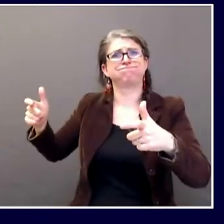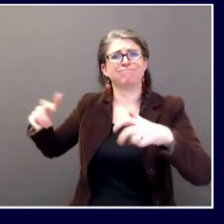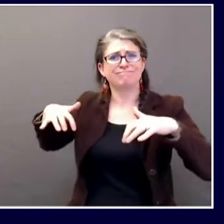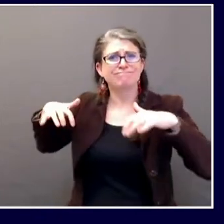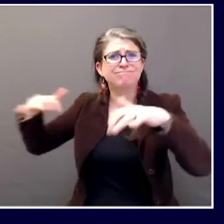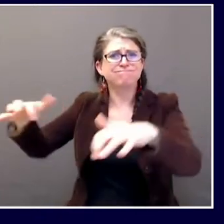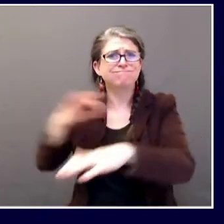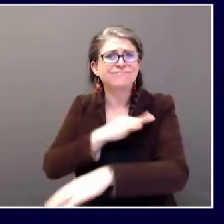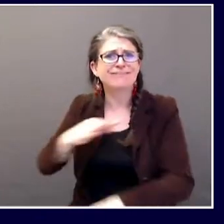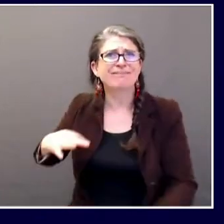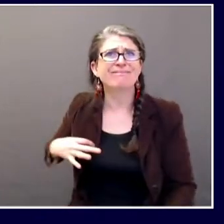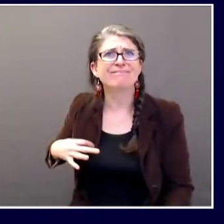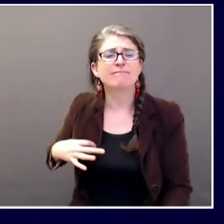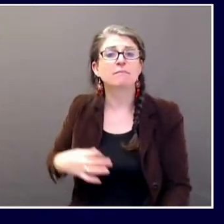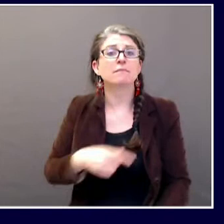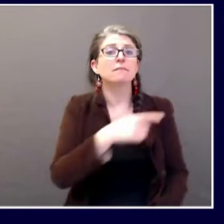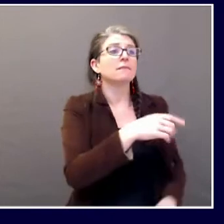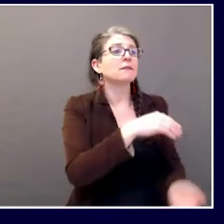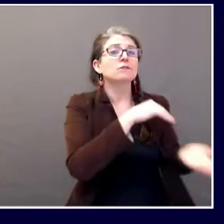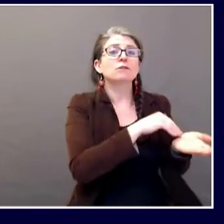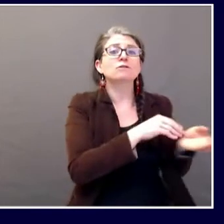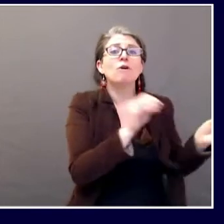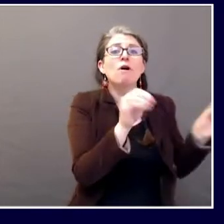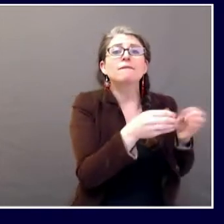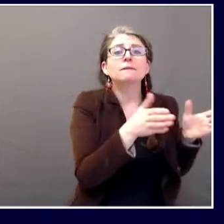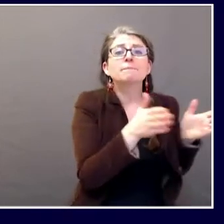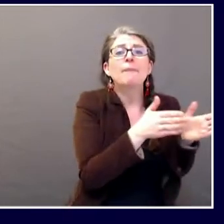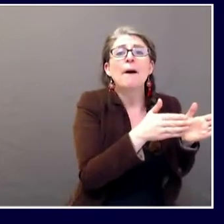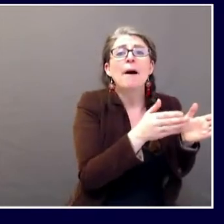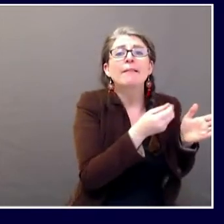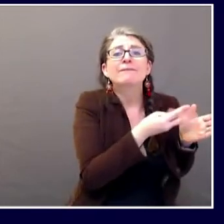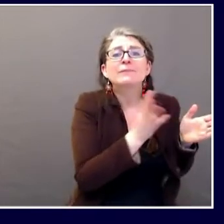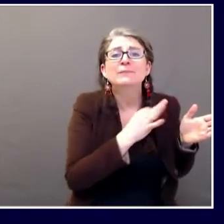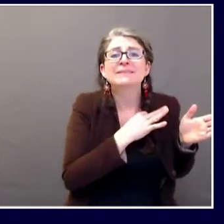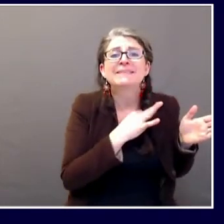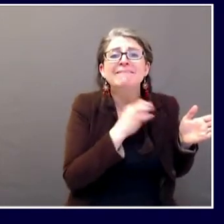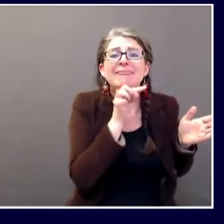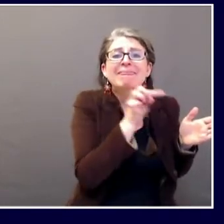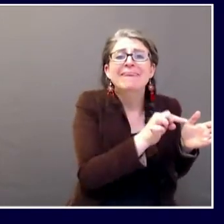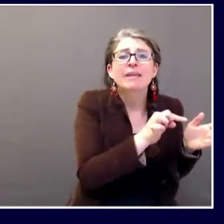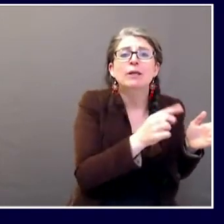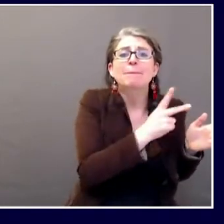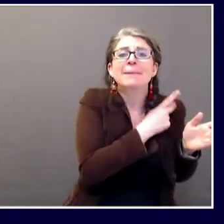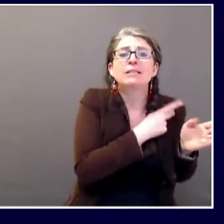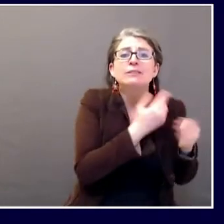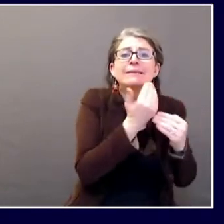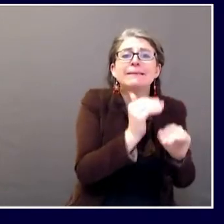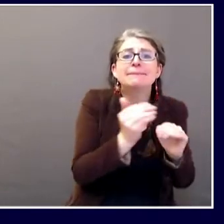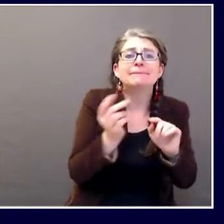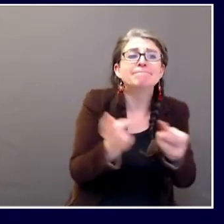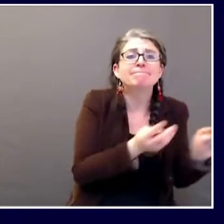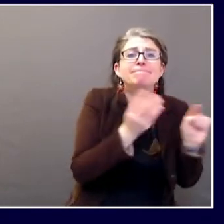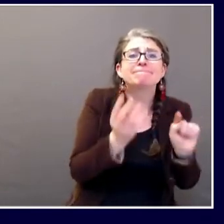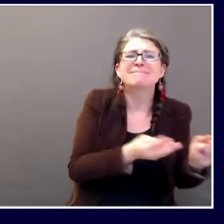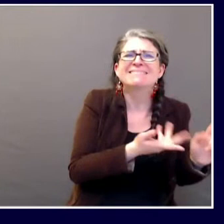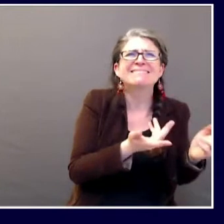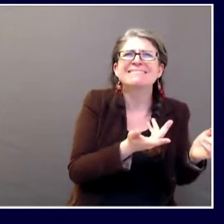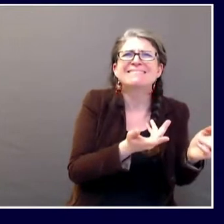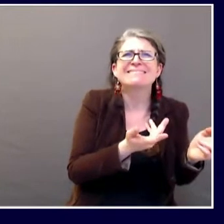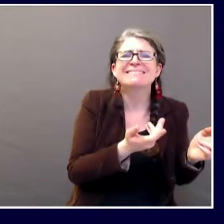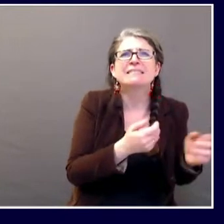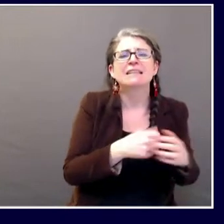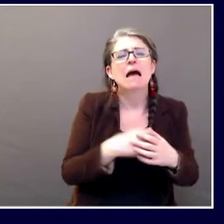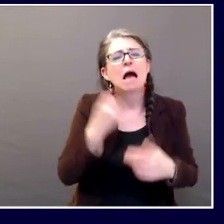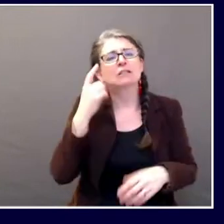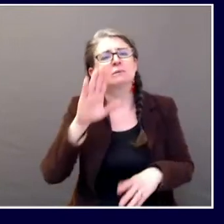medical practices may be smaller, so on and so forth. So I hear where you're coming from, but I don't think the analogy is as direct. That is not to